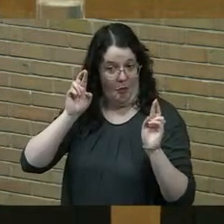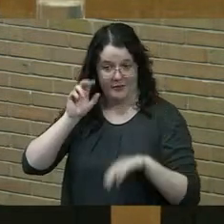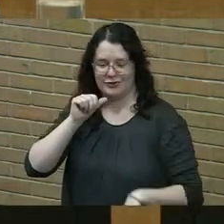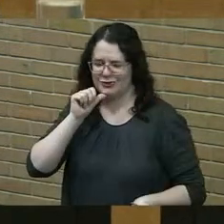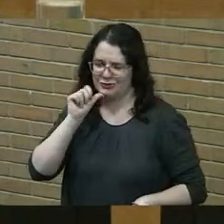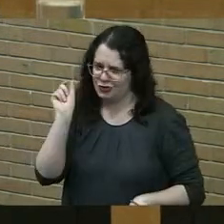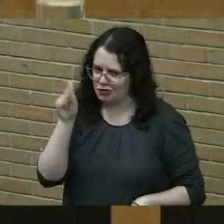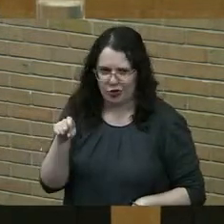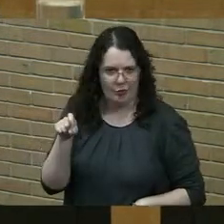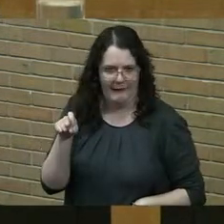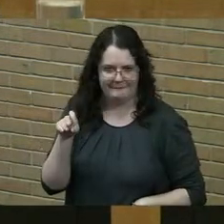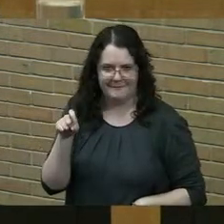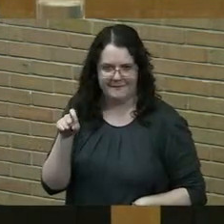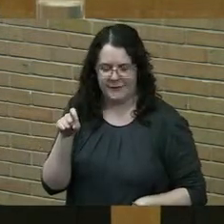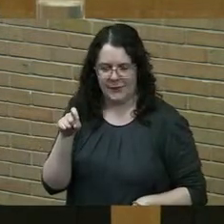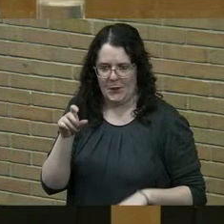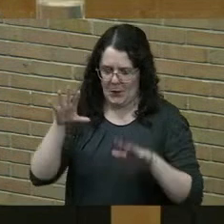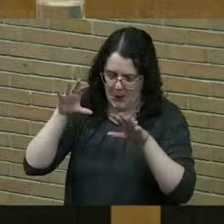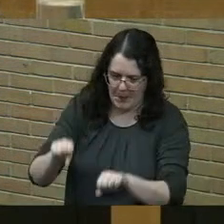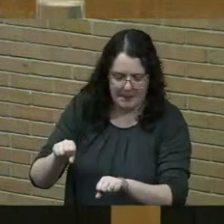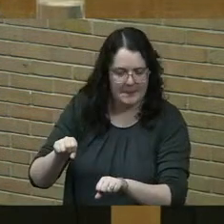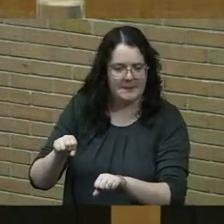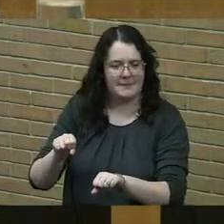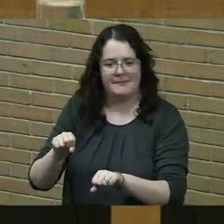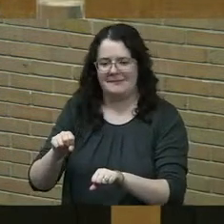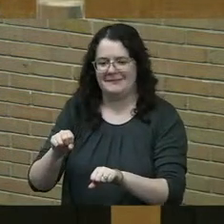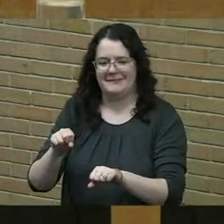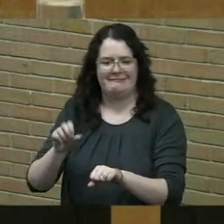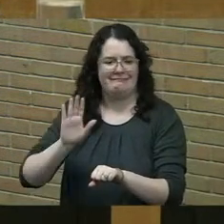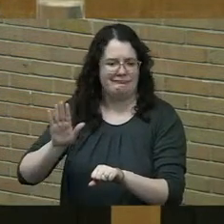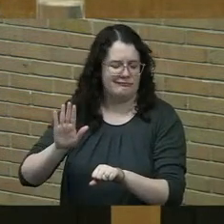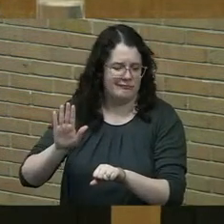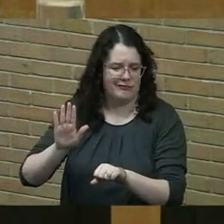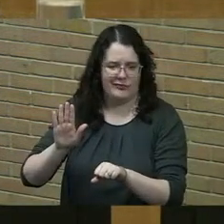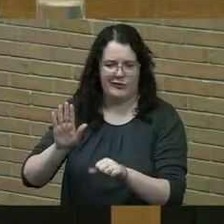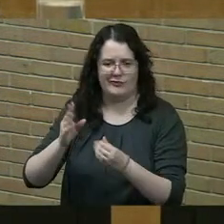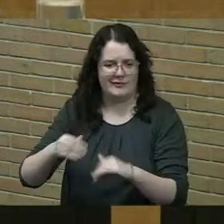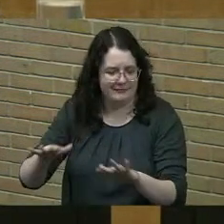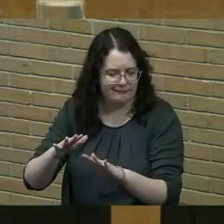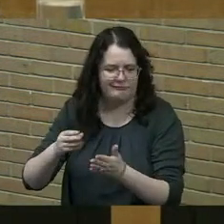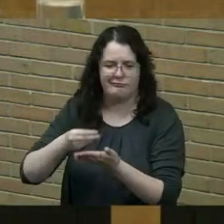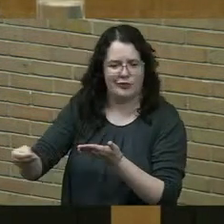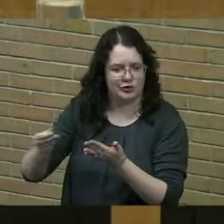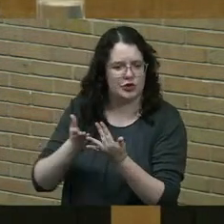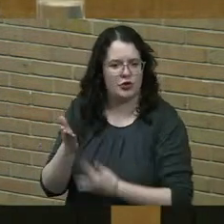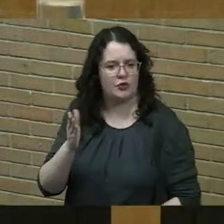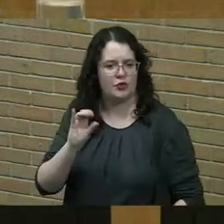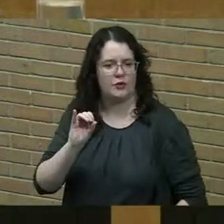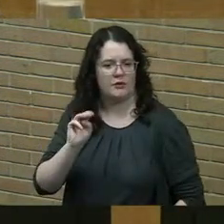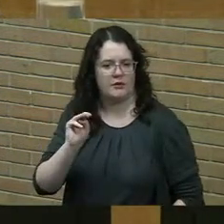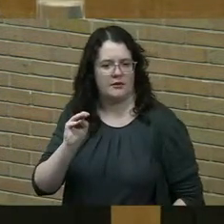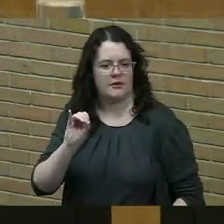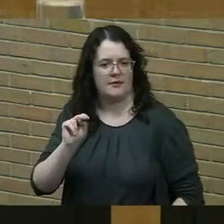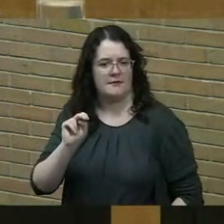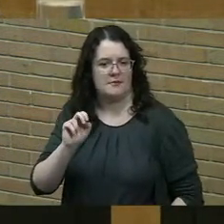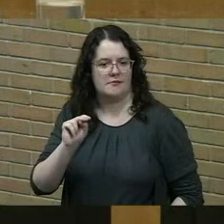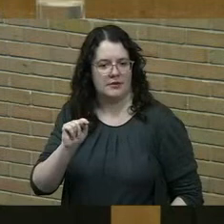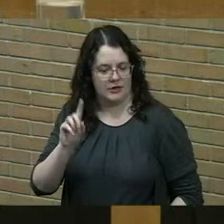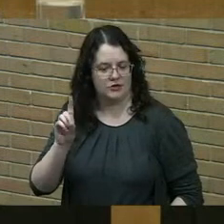any need for taking, purchasing through eminent domain any of that